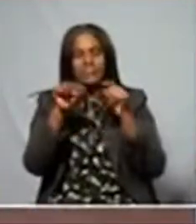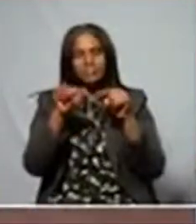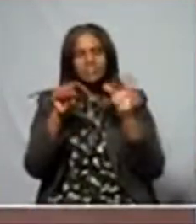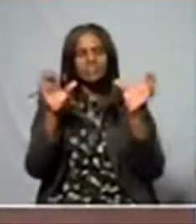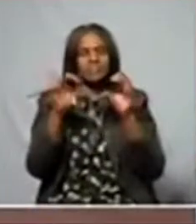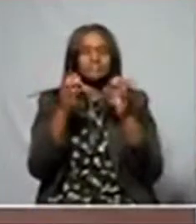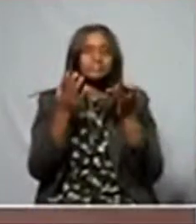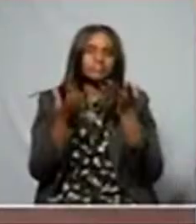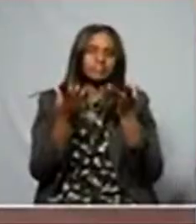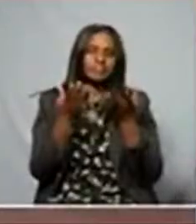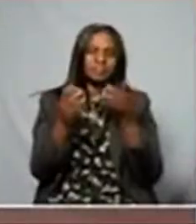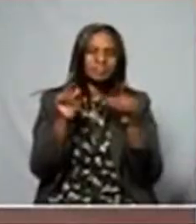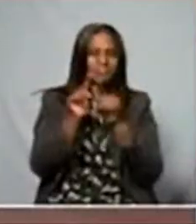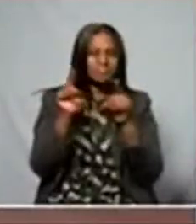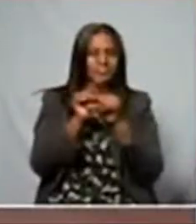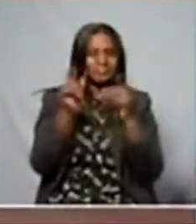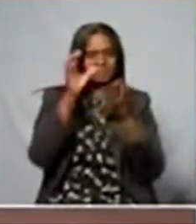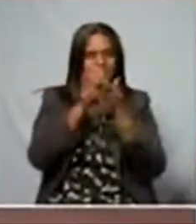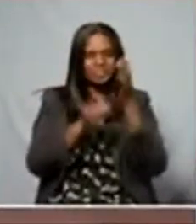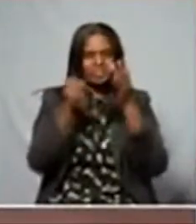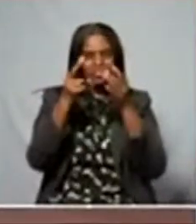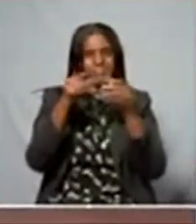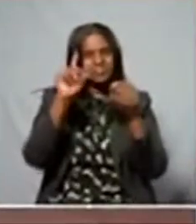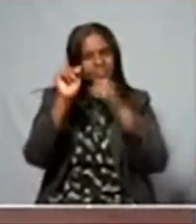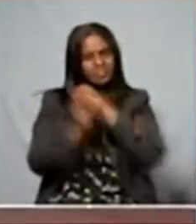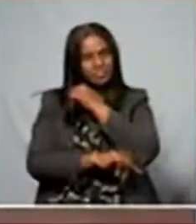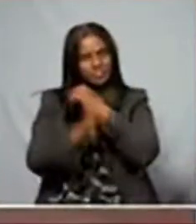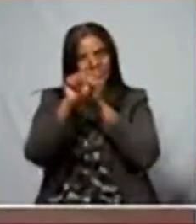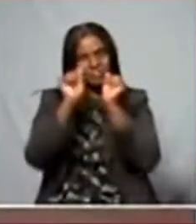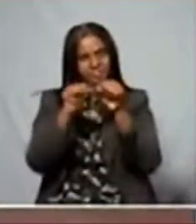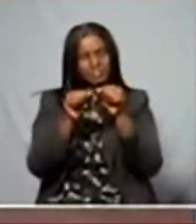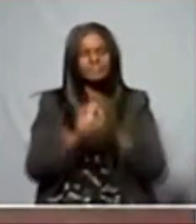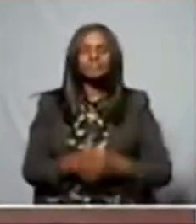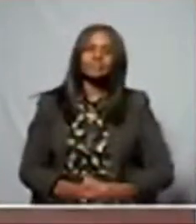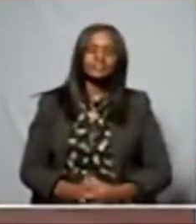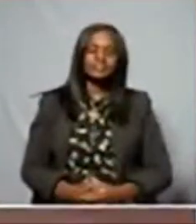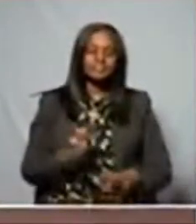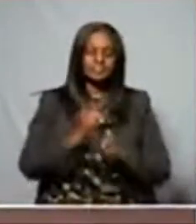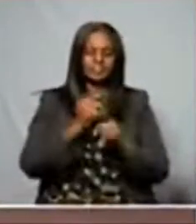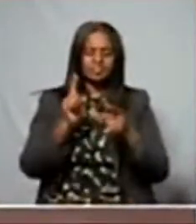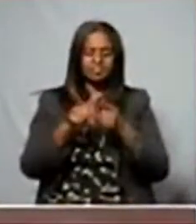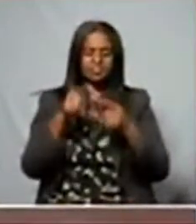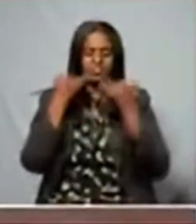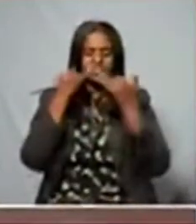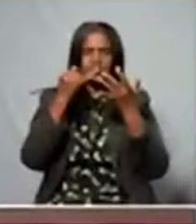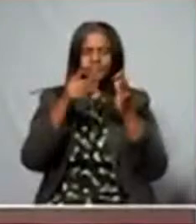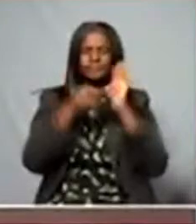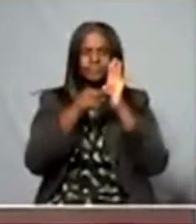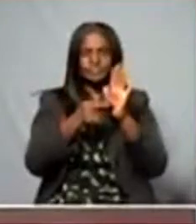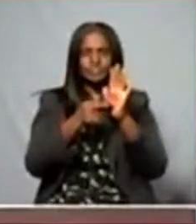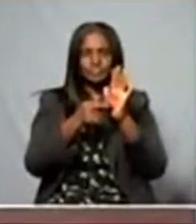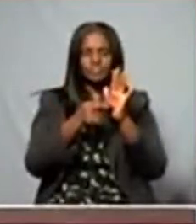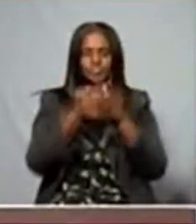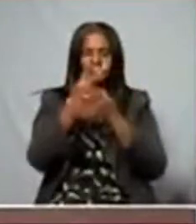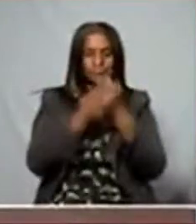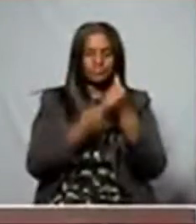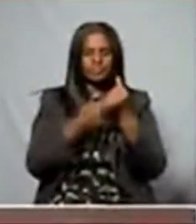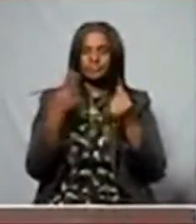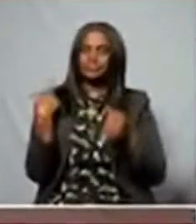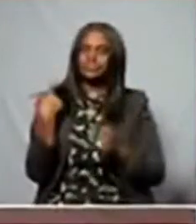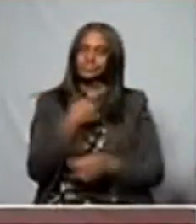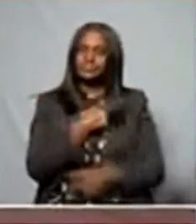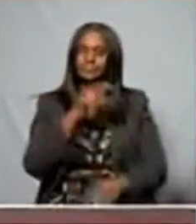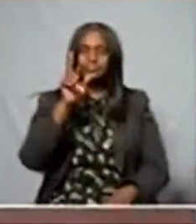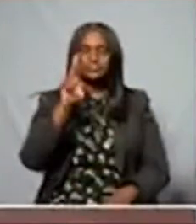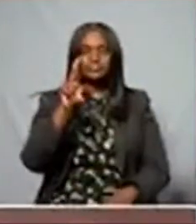committee, the same provision works against you. And also just to indicate that we are live, both on Parliament